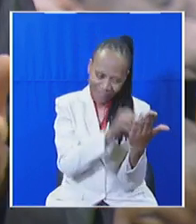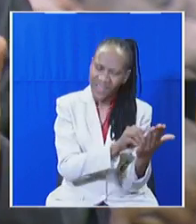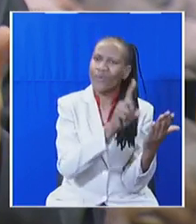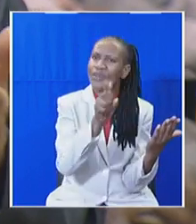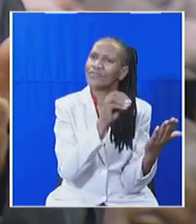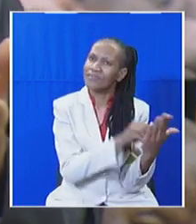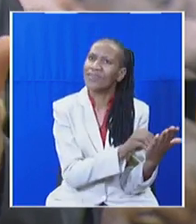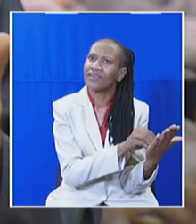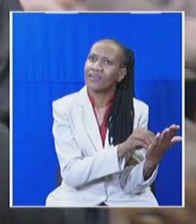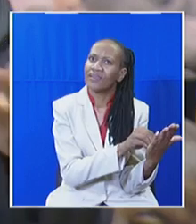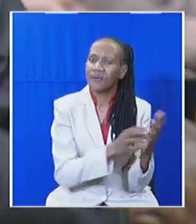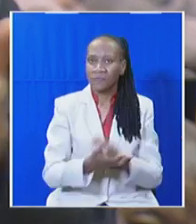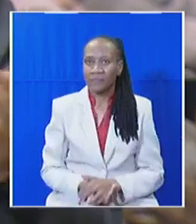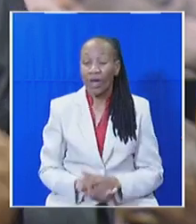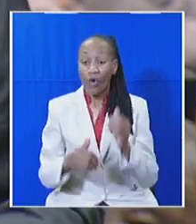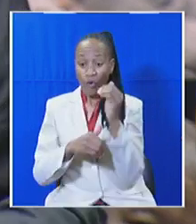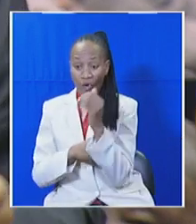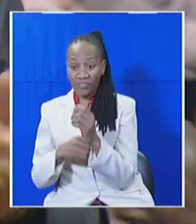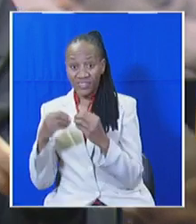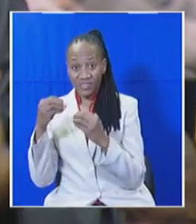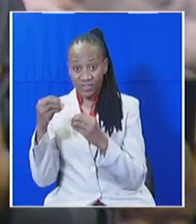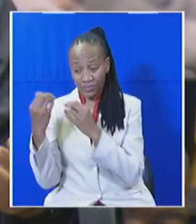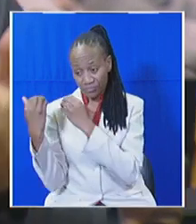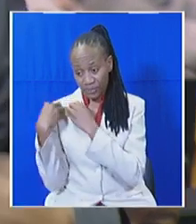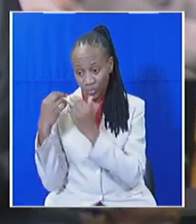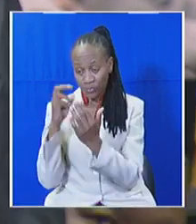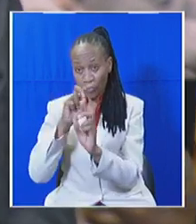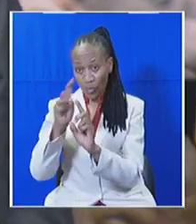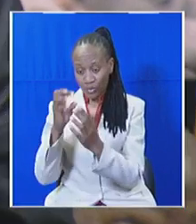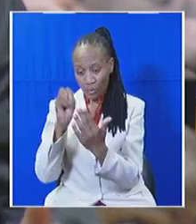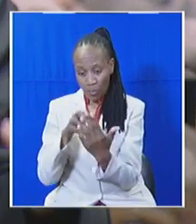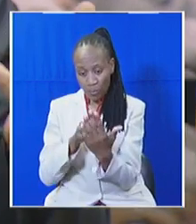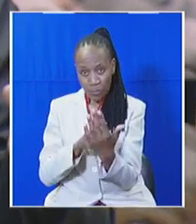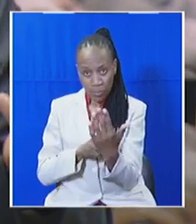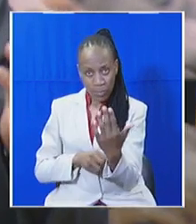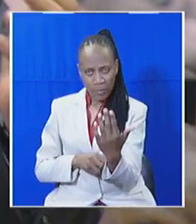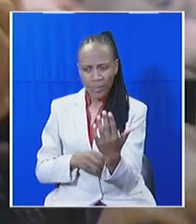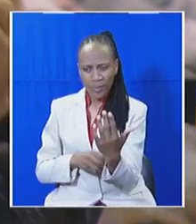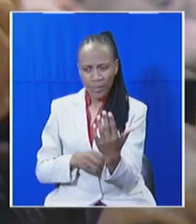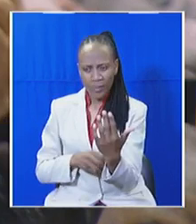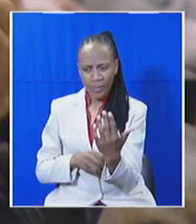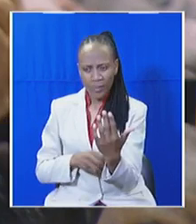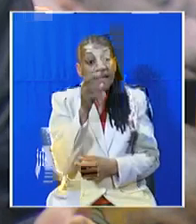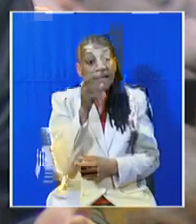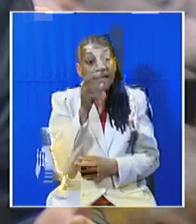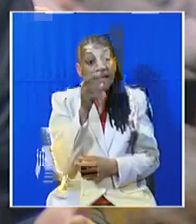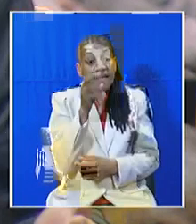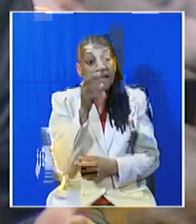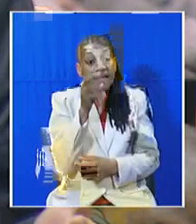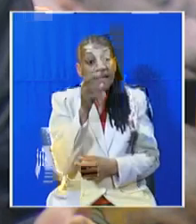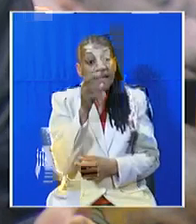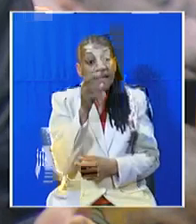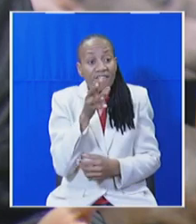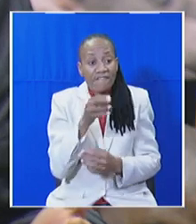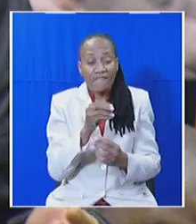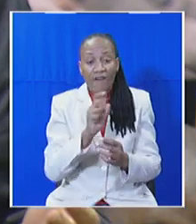that the Question Office liaises with the Presidency when questions are sorted out. Now, the problem is if the questions